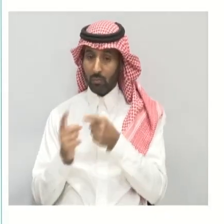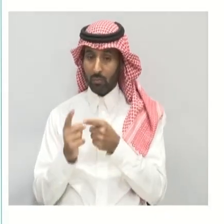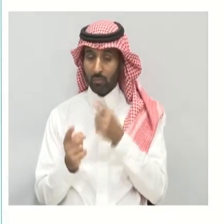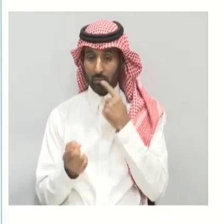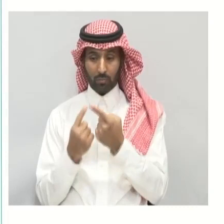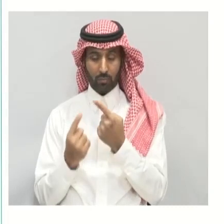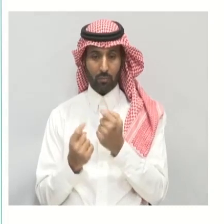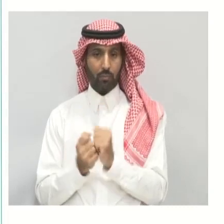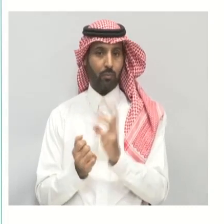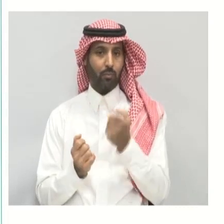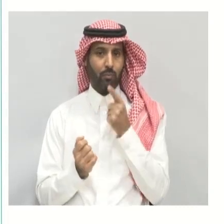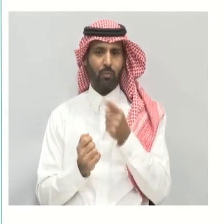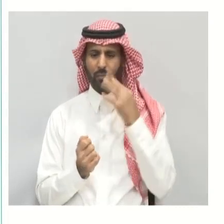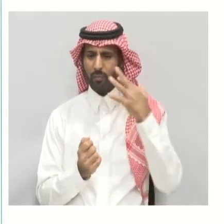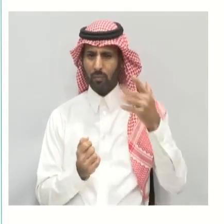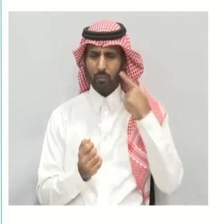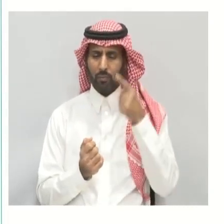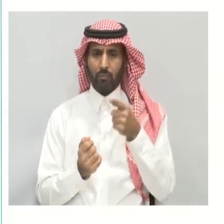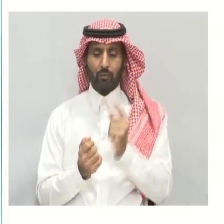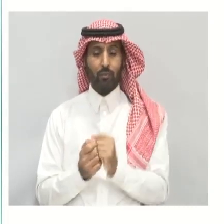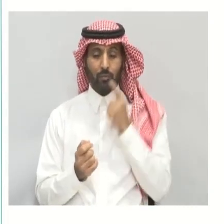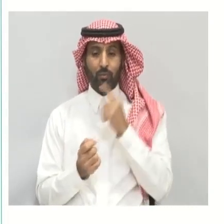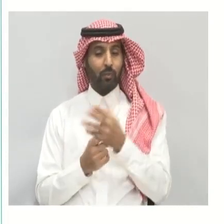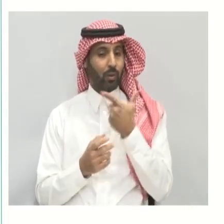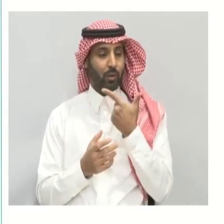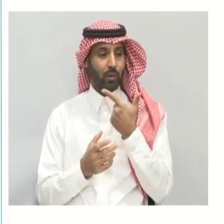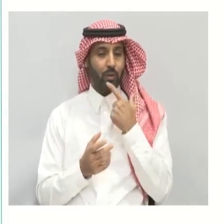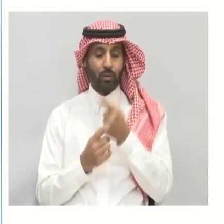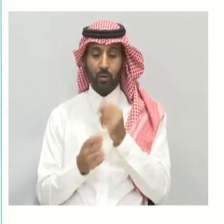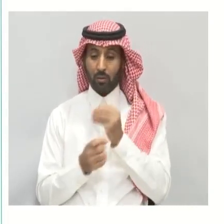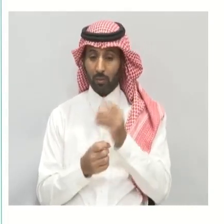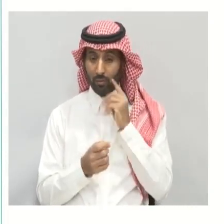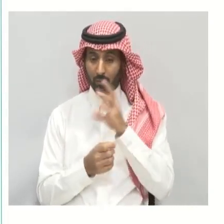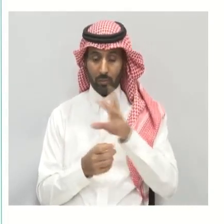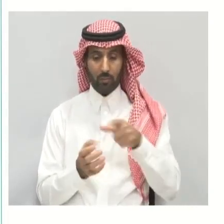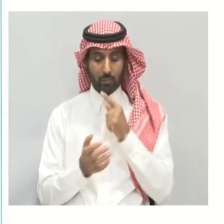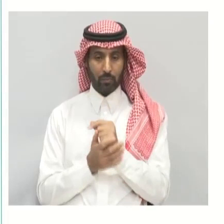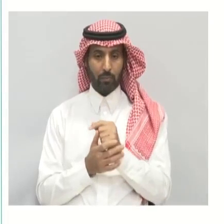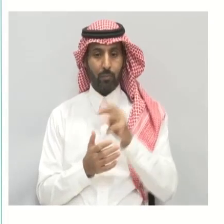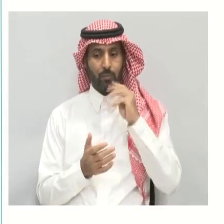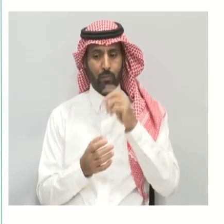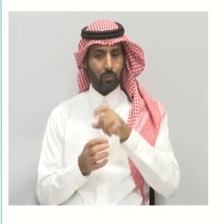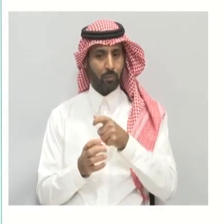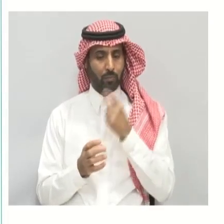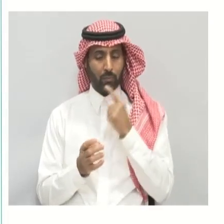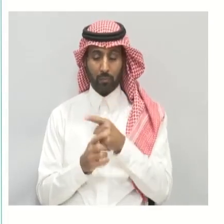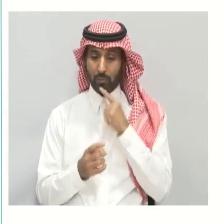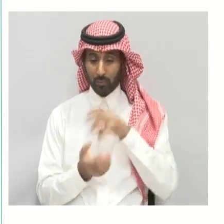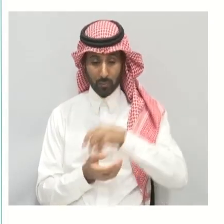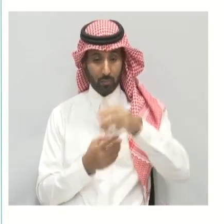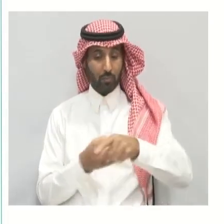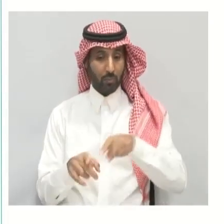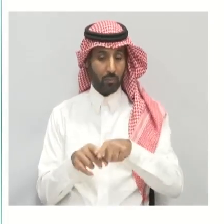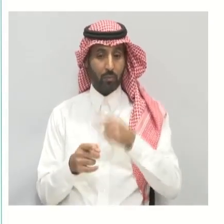have suggested that imagine that you have a pen pal and you want this pen pal to or a friend from outside